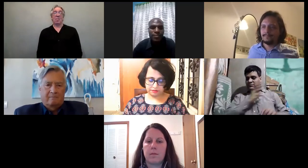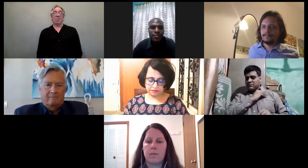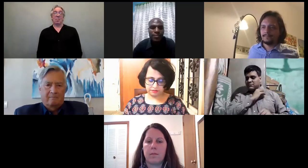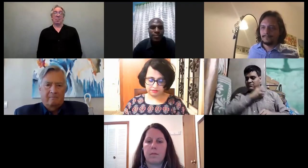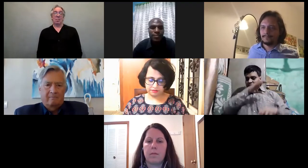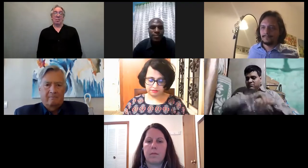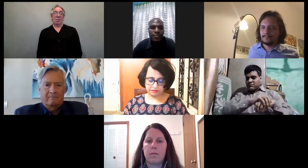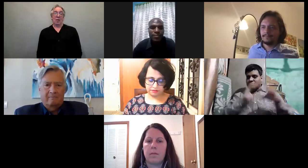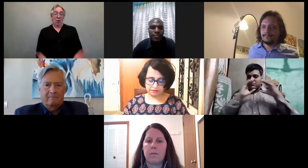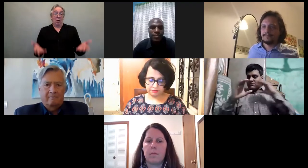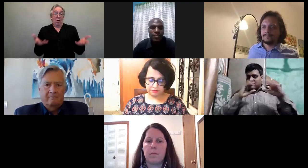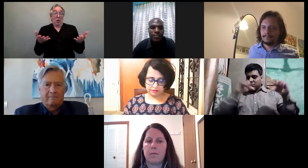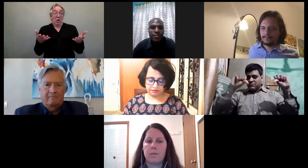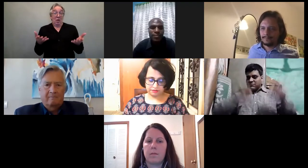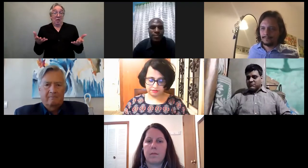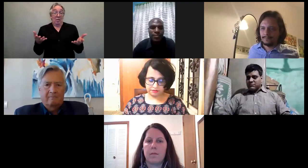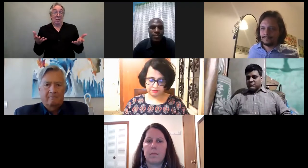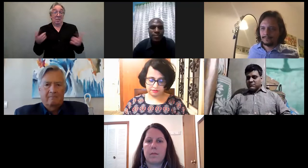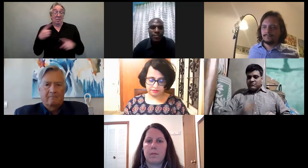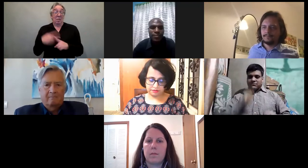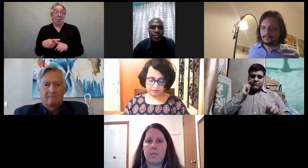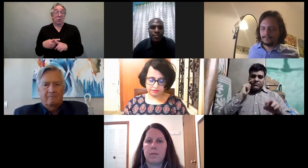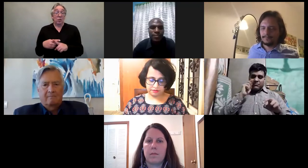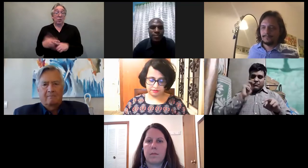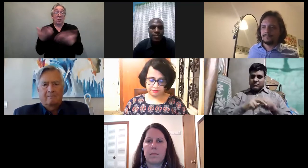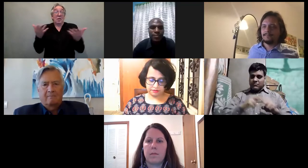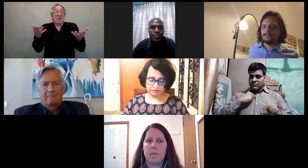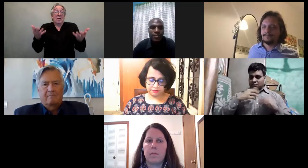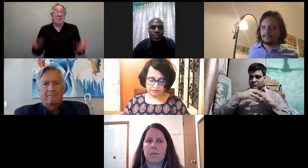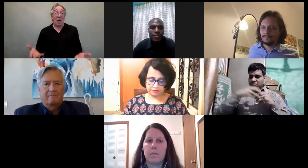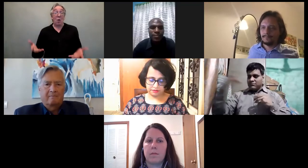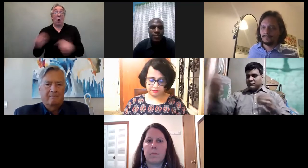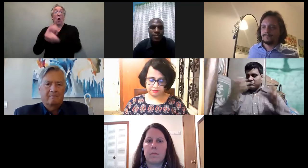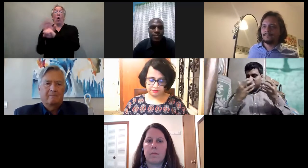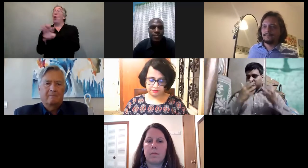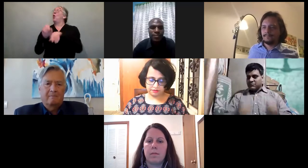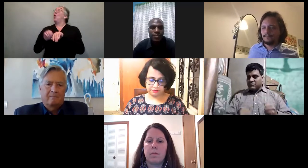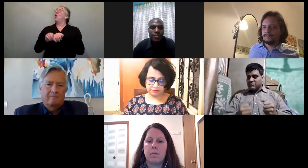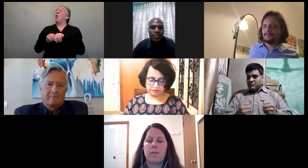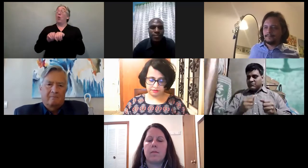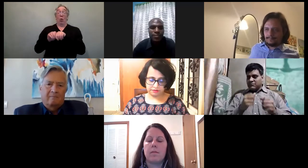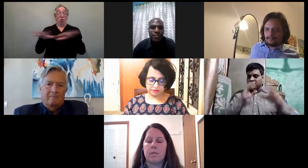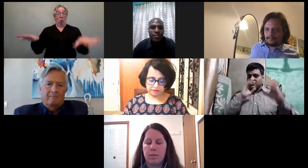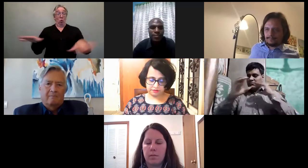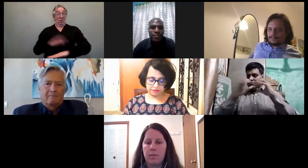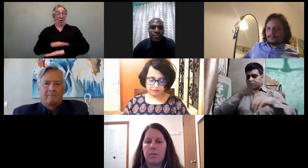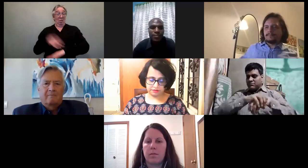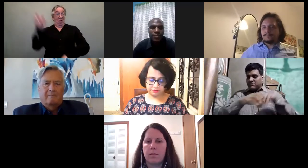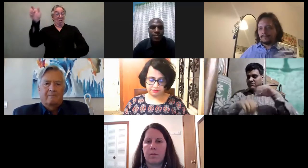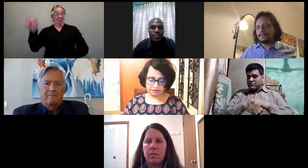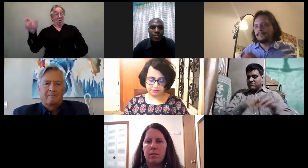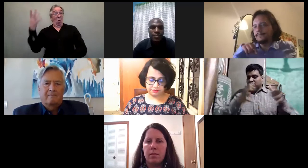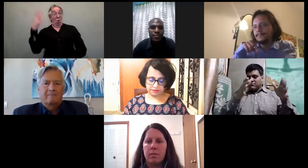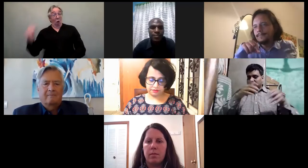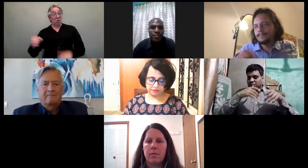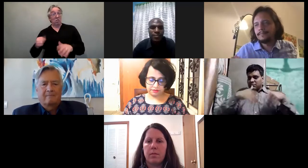pandemic, people aren't willing to communicate with us through tactile method. So if I want to go out